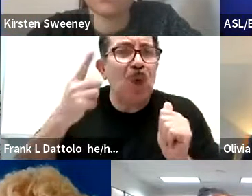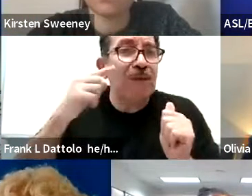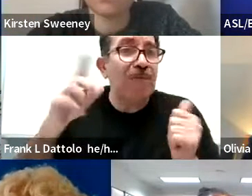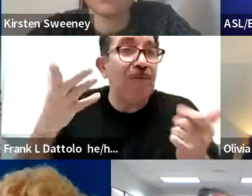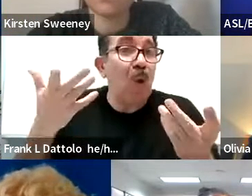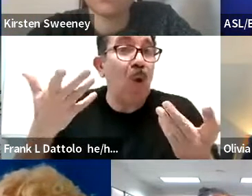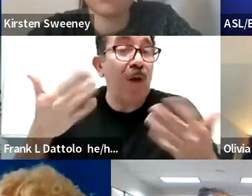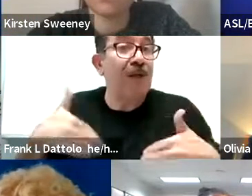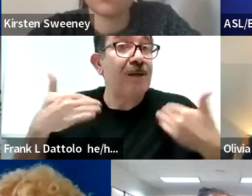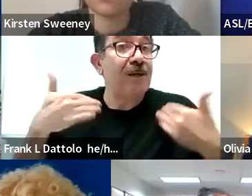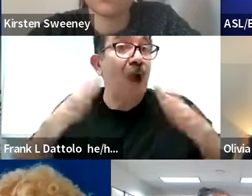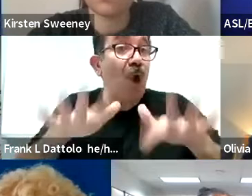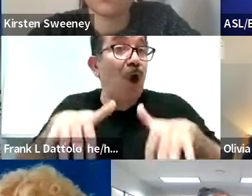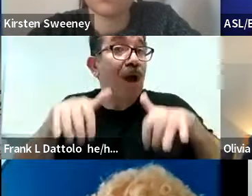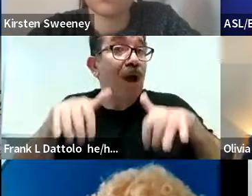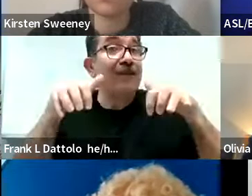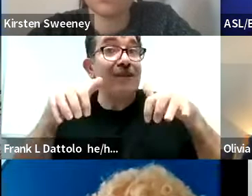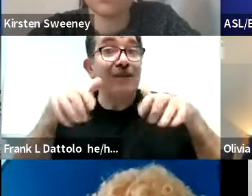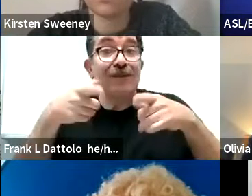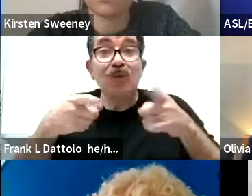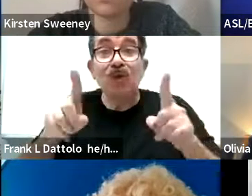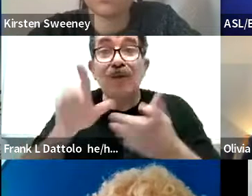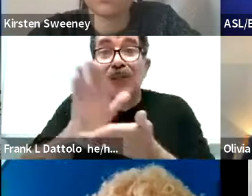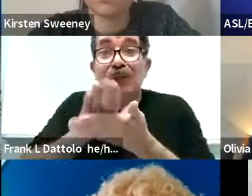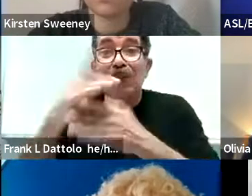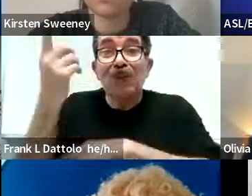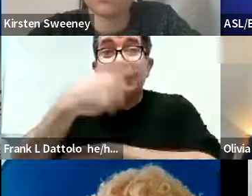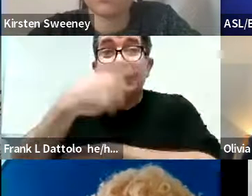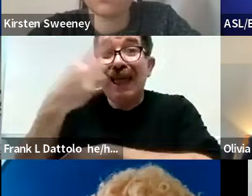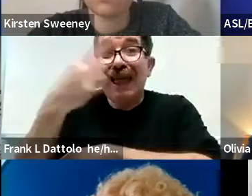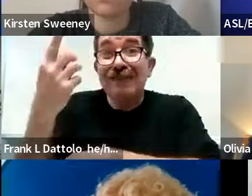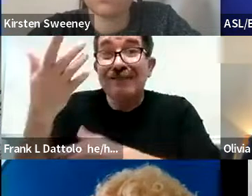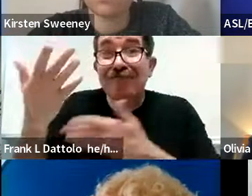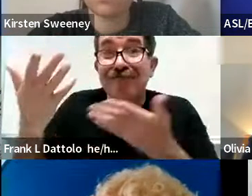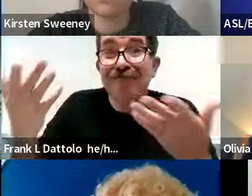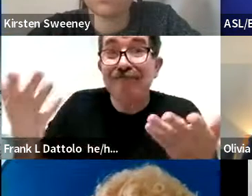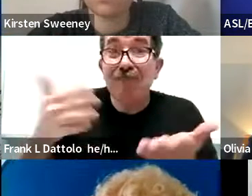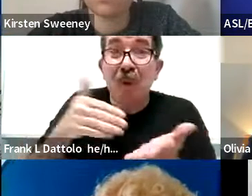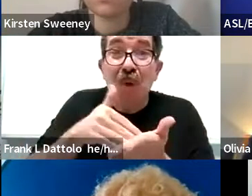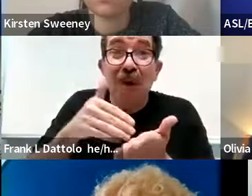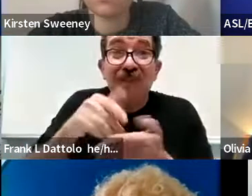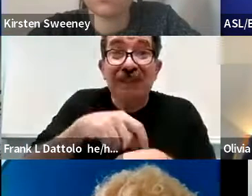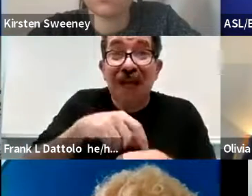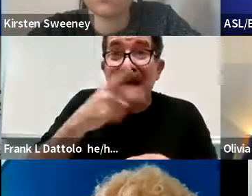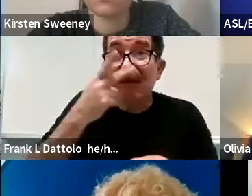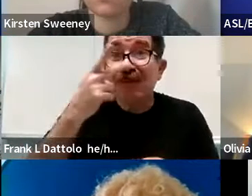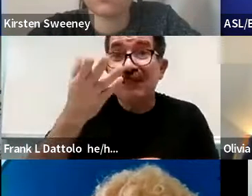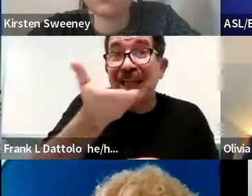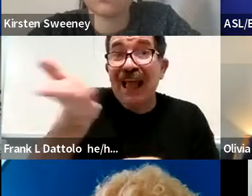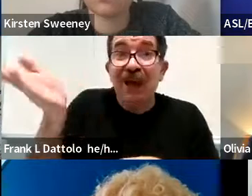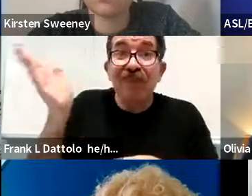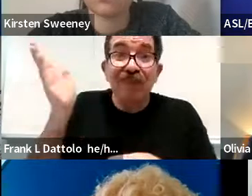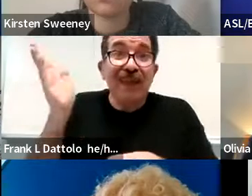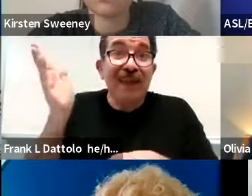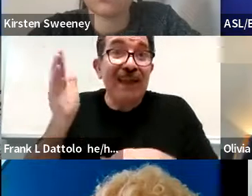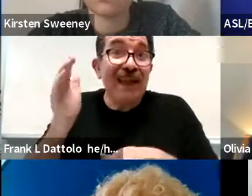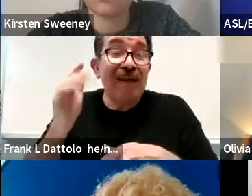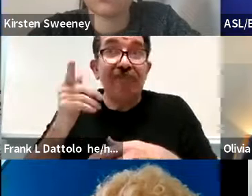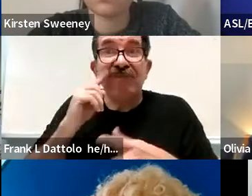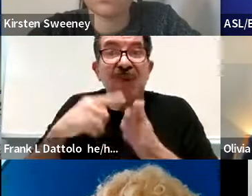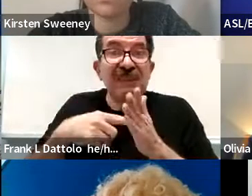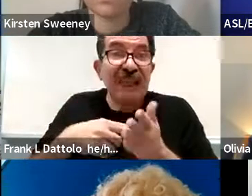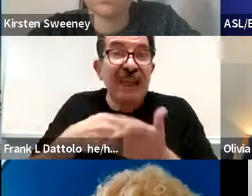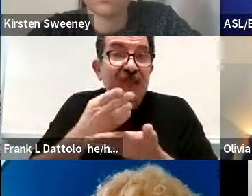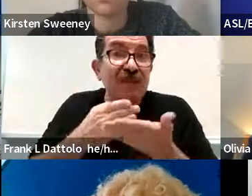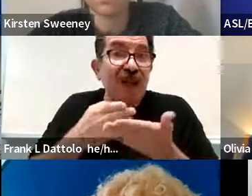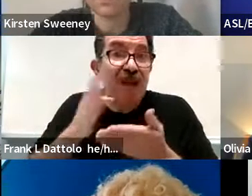There are some theaters that provide shows for younger audiences, offering school day performances. I see